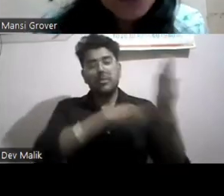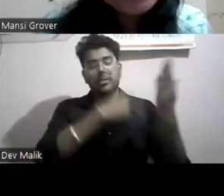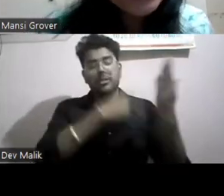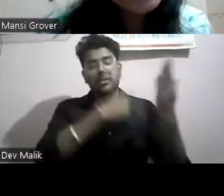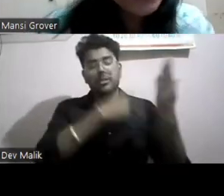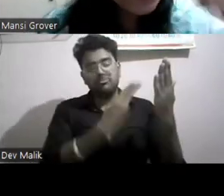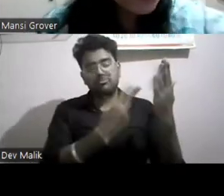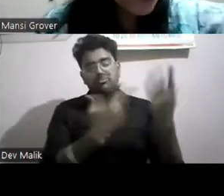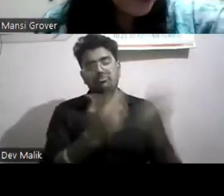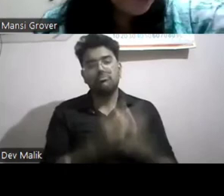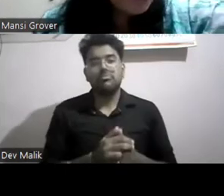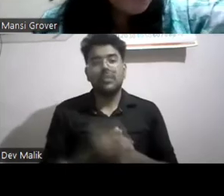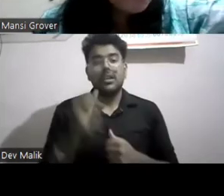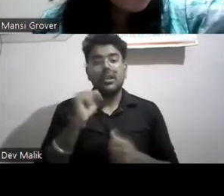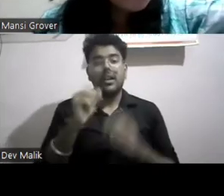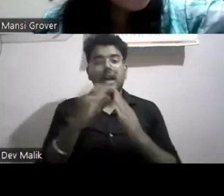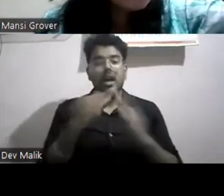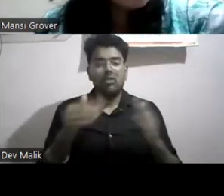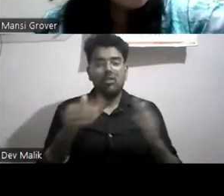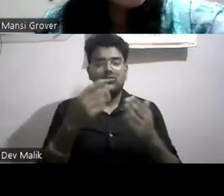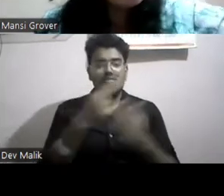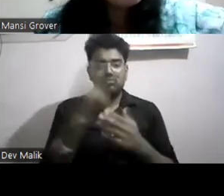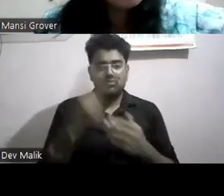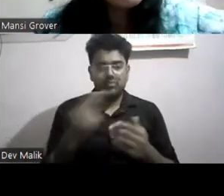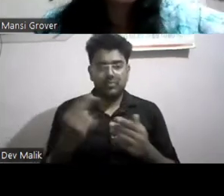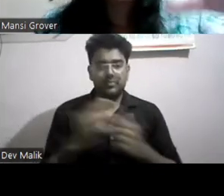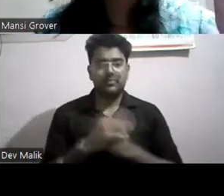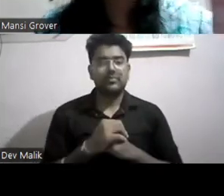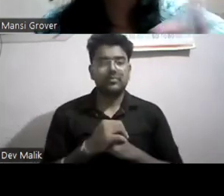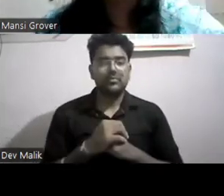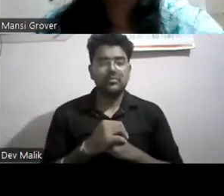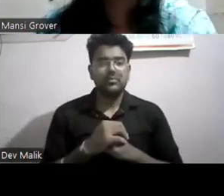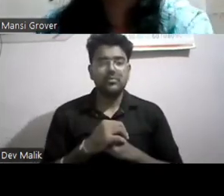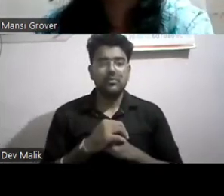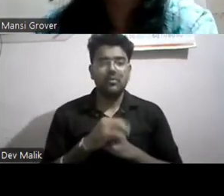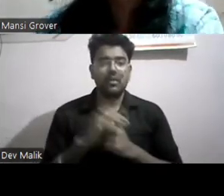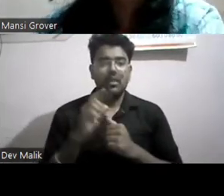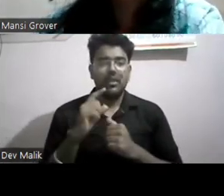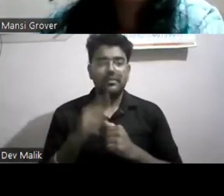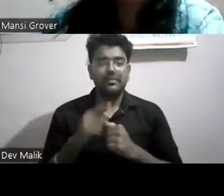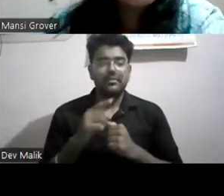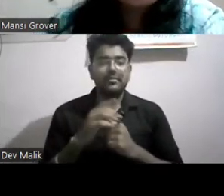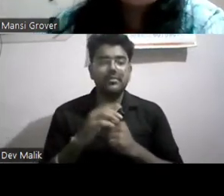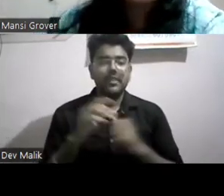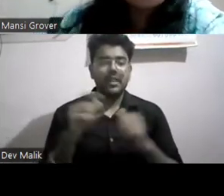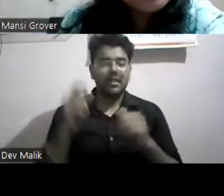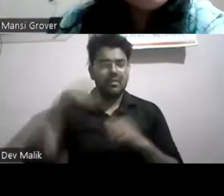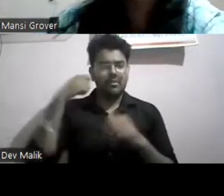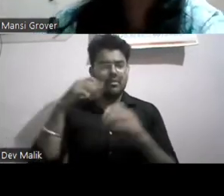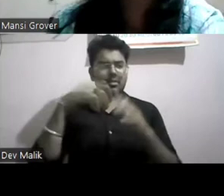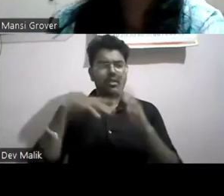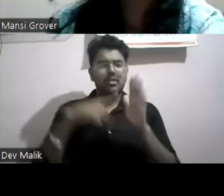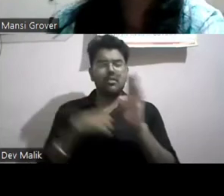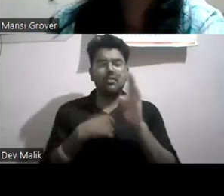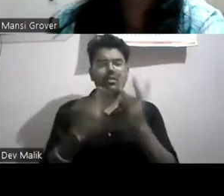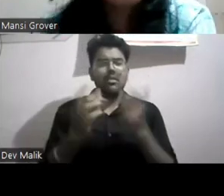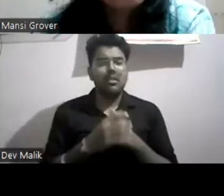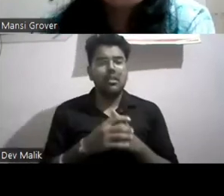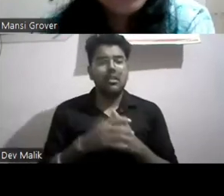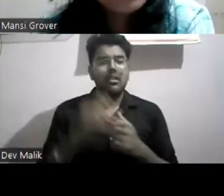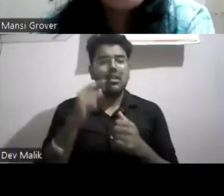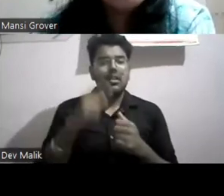a house that she is drawing. And this is a scene where, you know, she has been asked to leave the